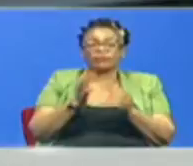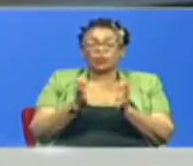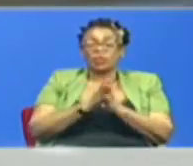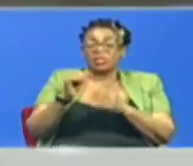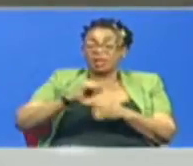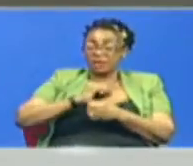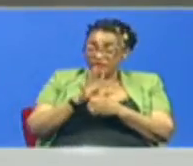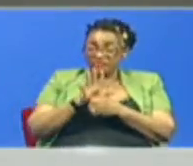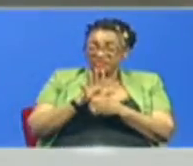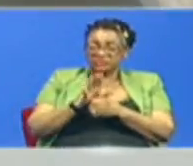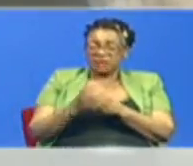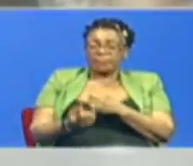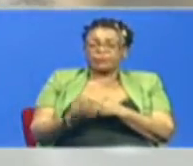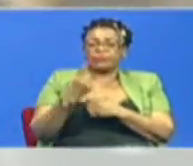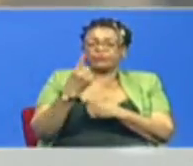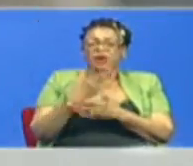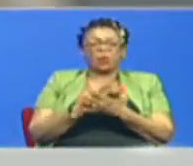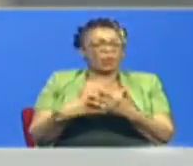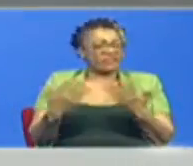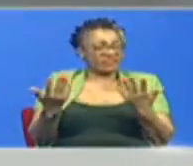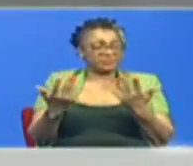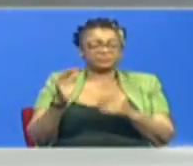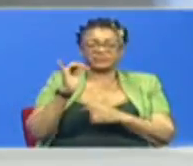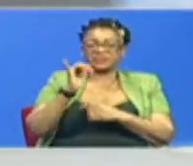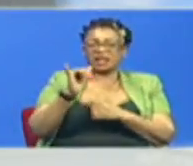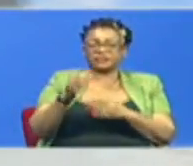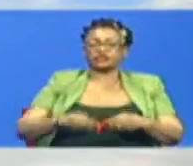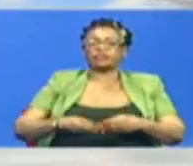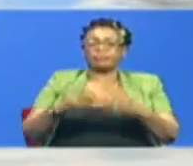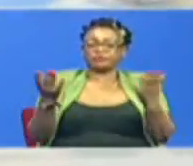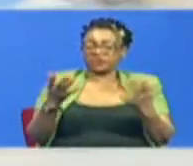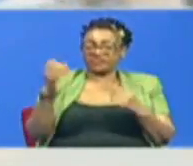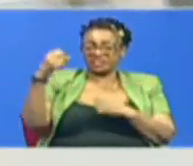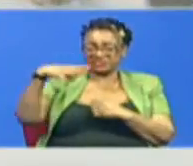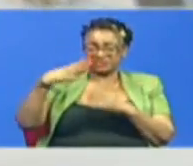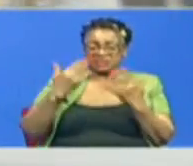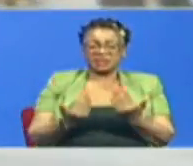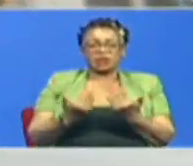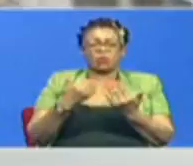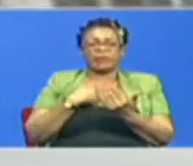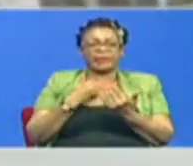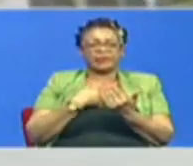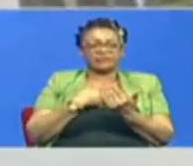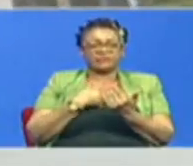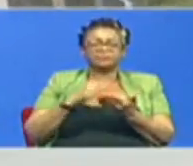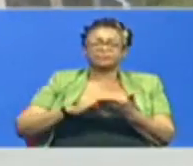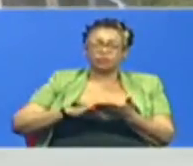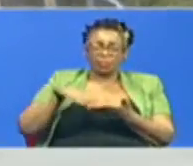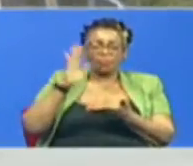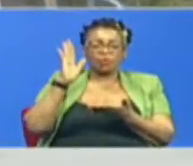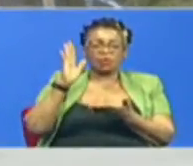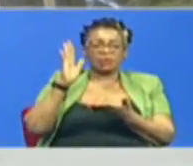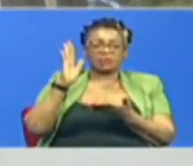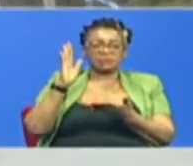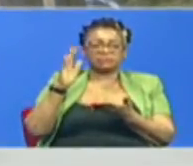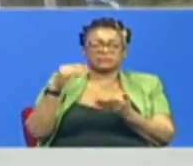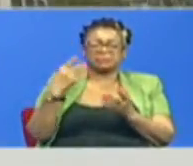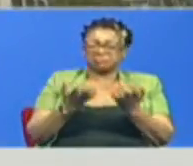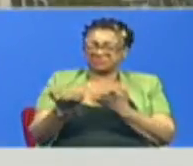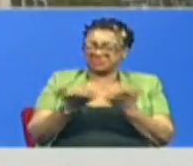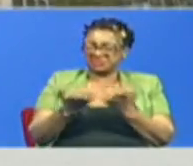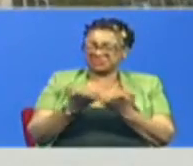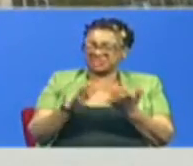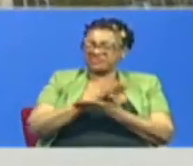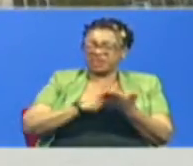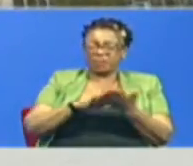having struck, however, the monopoly distributor of electricity now faces an even more adverse business environment, with